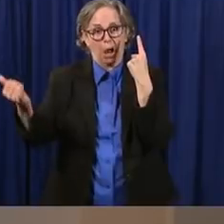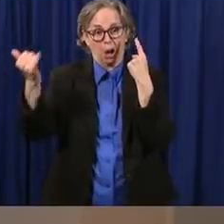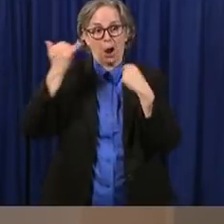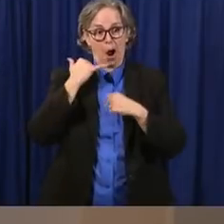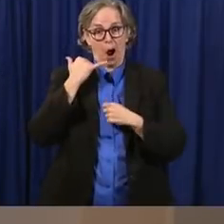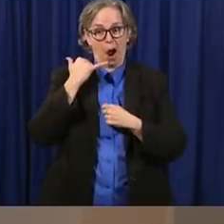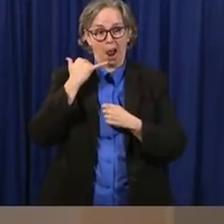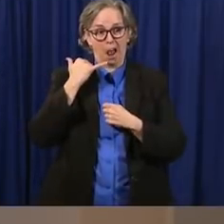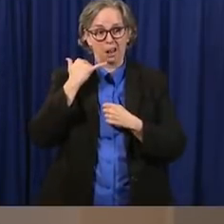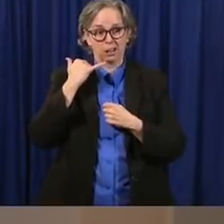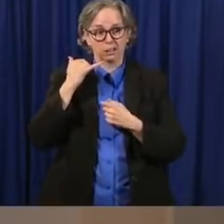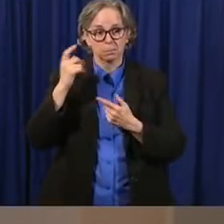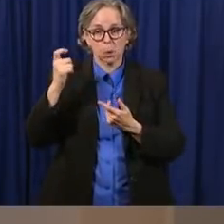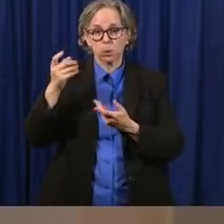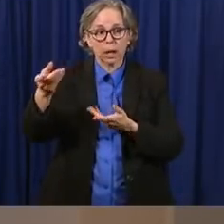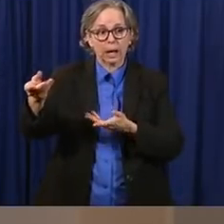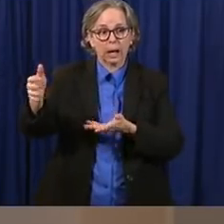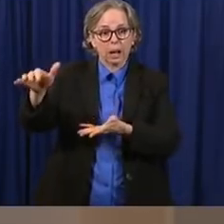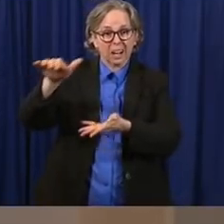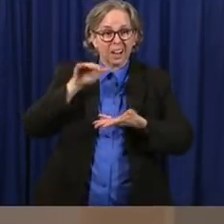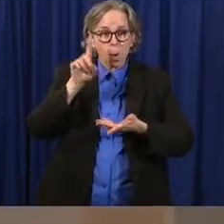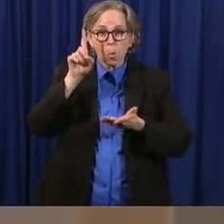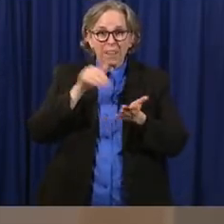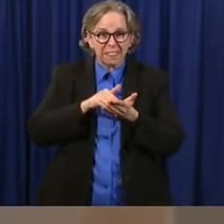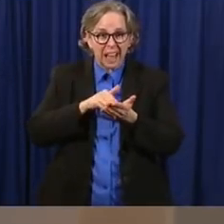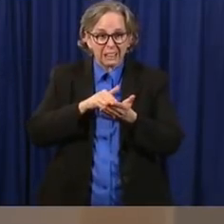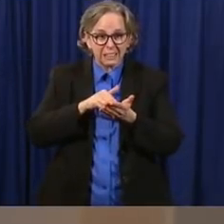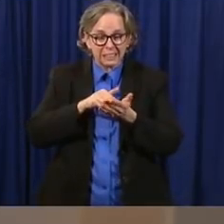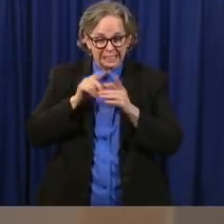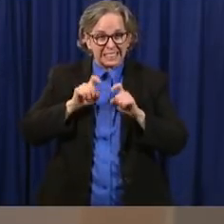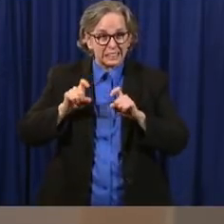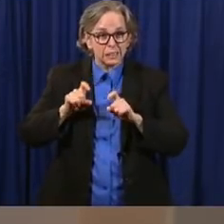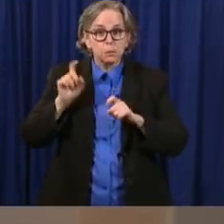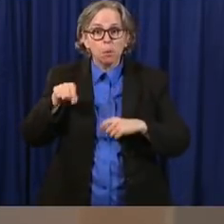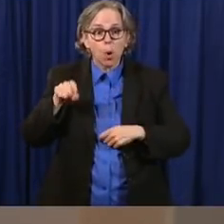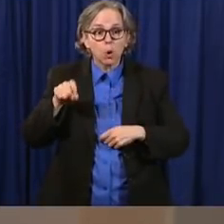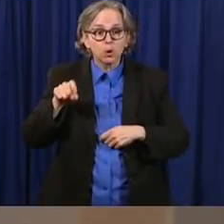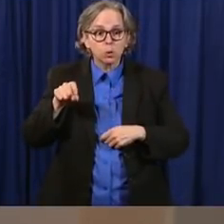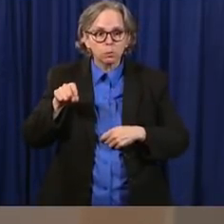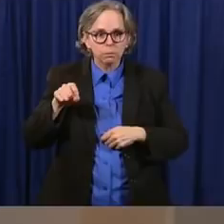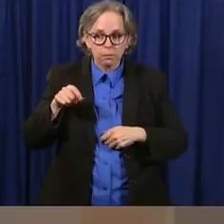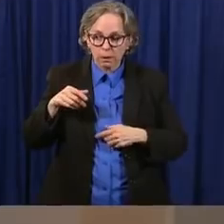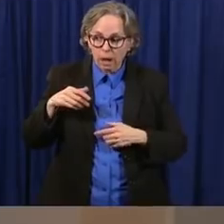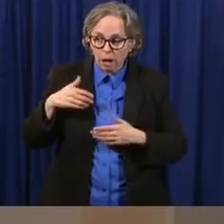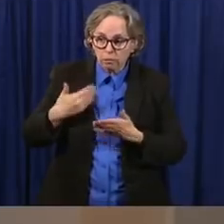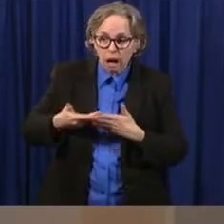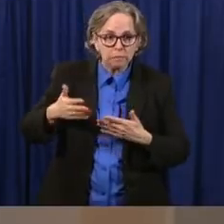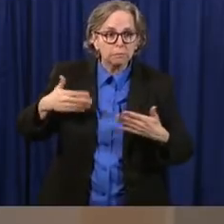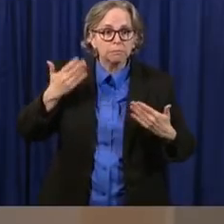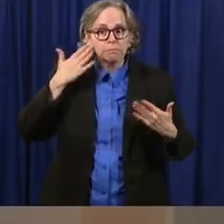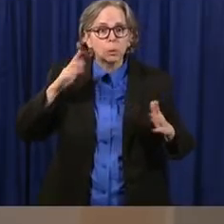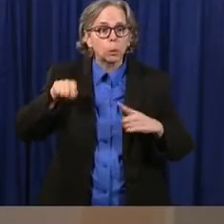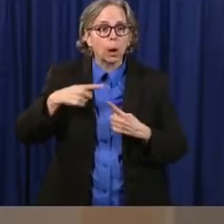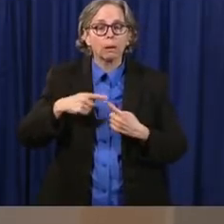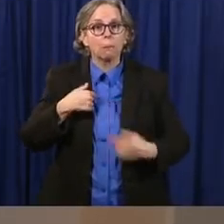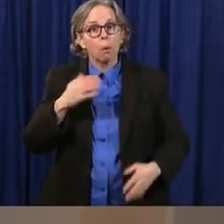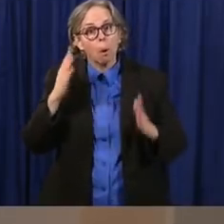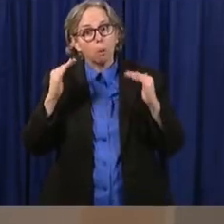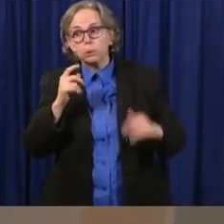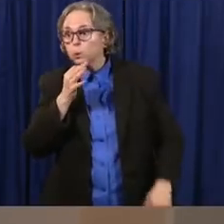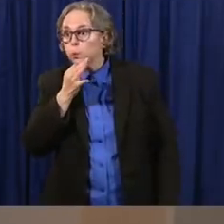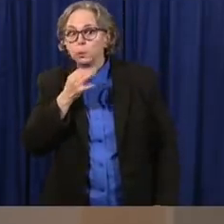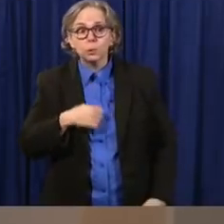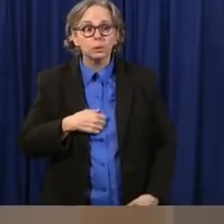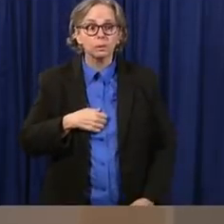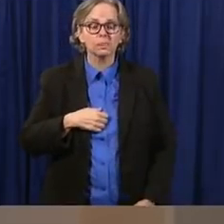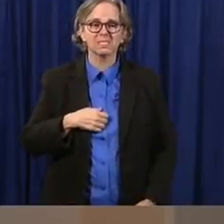of those really soon. I don't know when that's going to be, but we're hopeful to get those soon. But when I talked with one of the